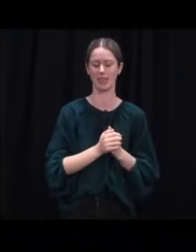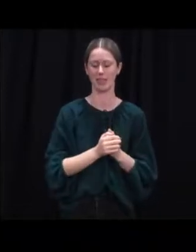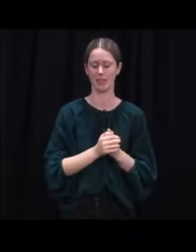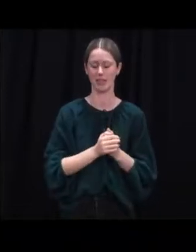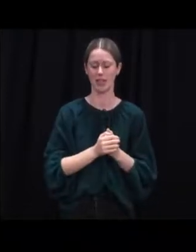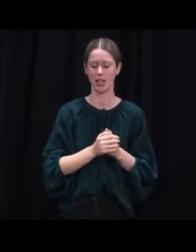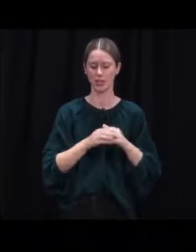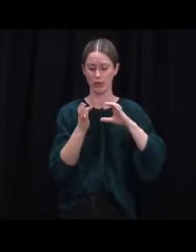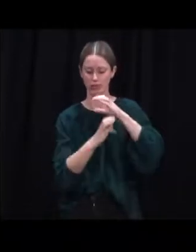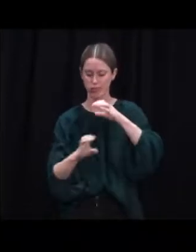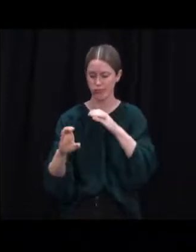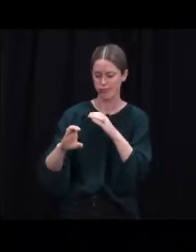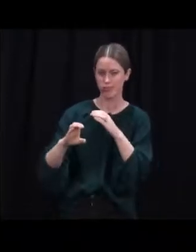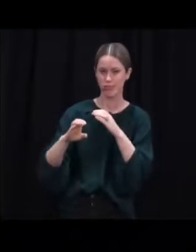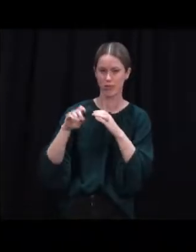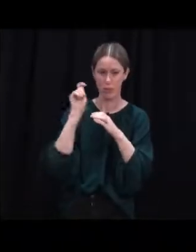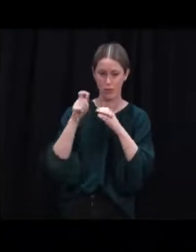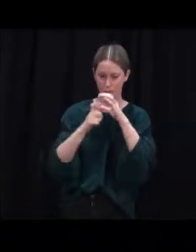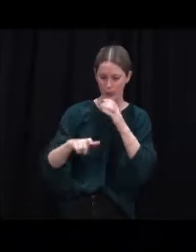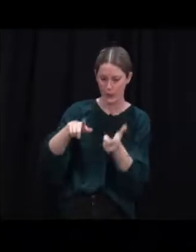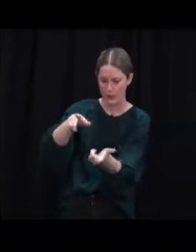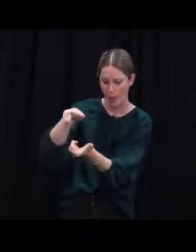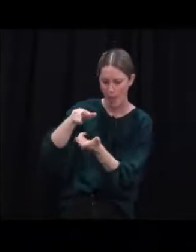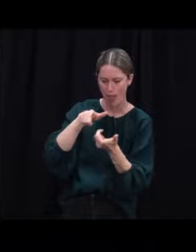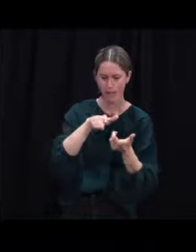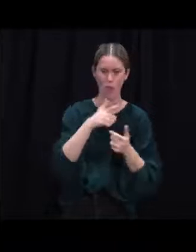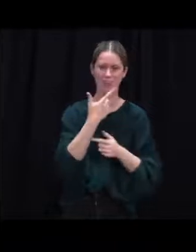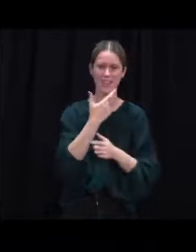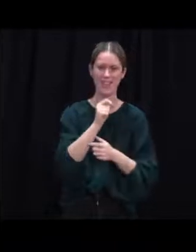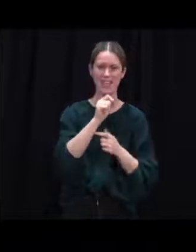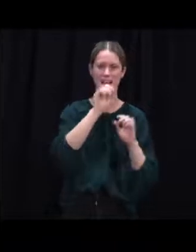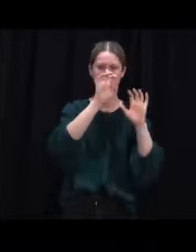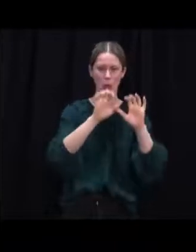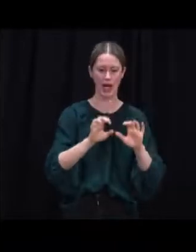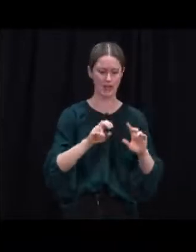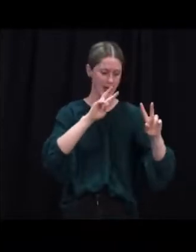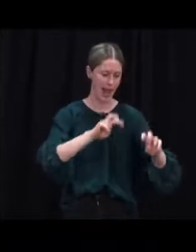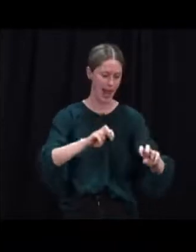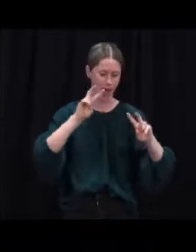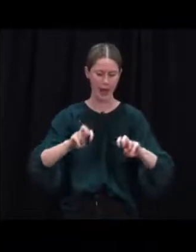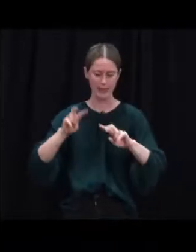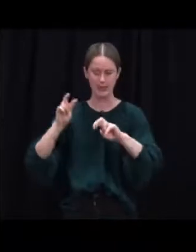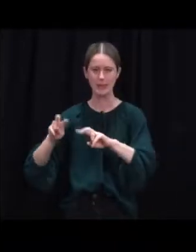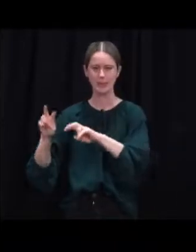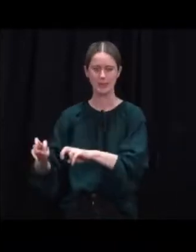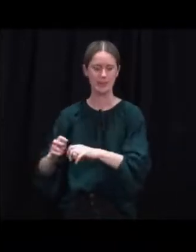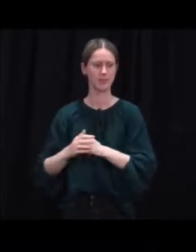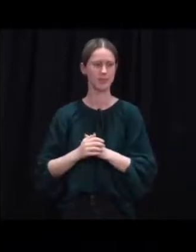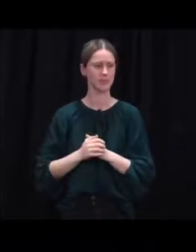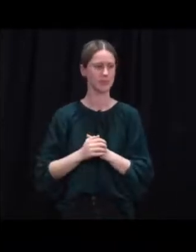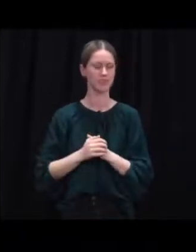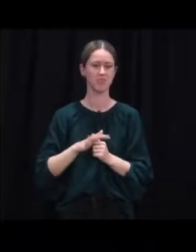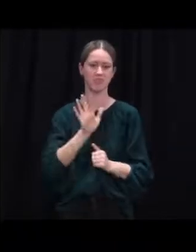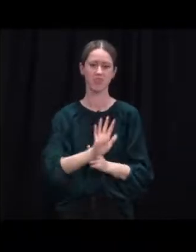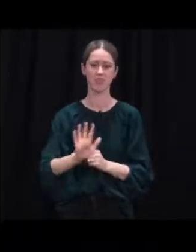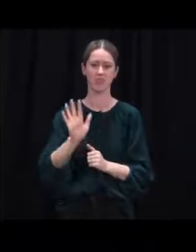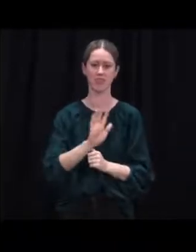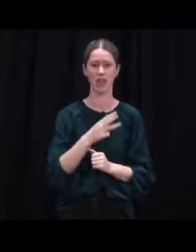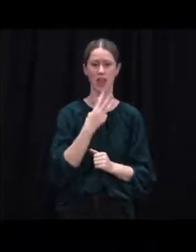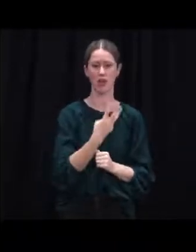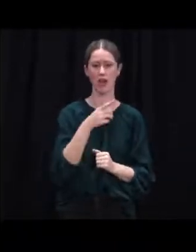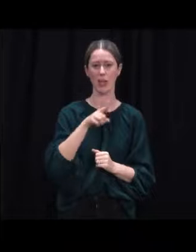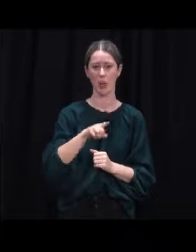been tested before today, which is a great effort. Wastewater samples around the country from more than 70